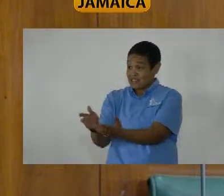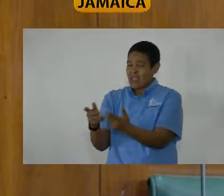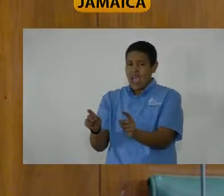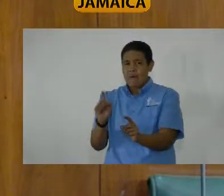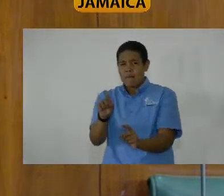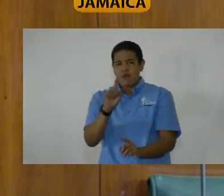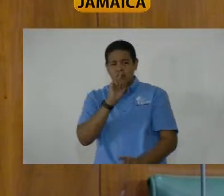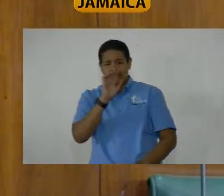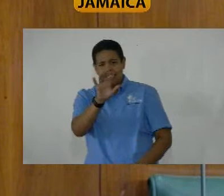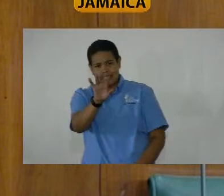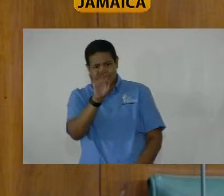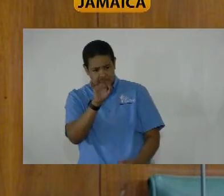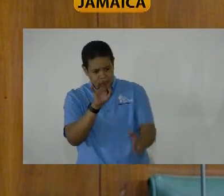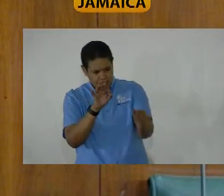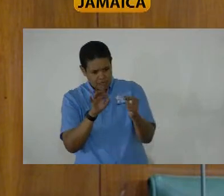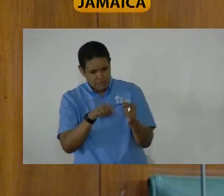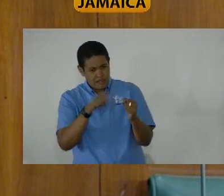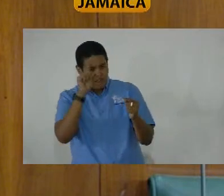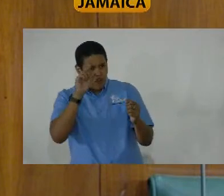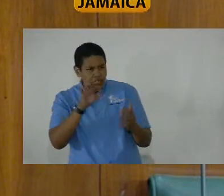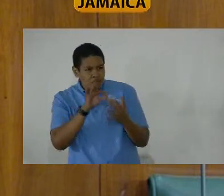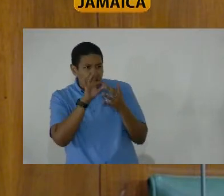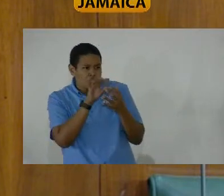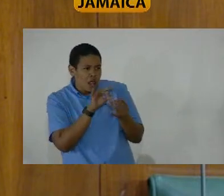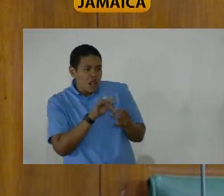must be singled out for special mention.